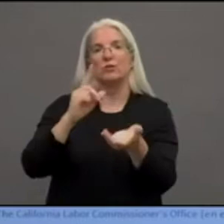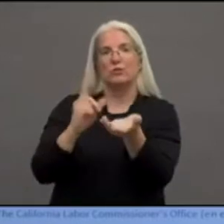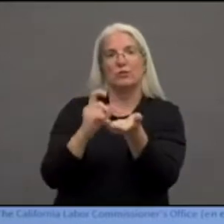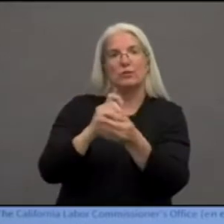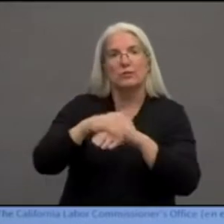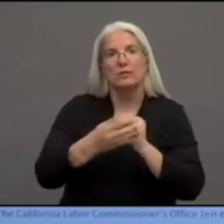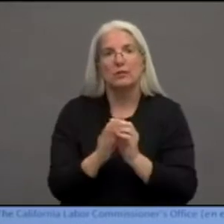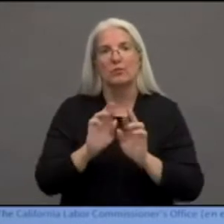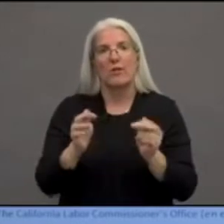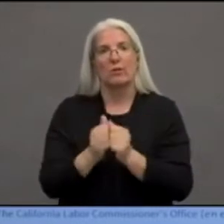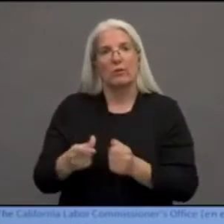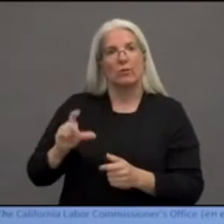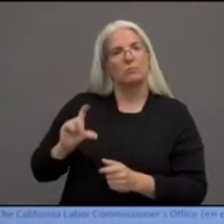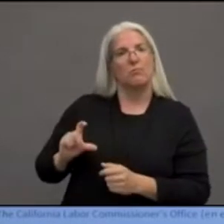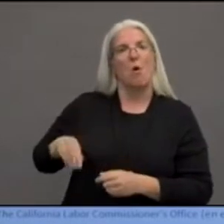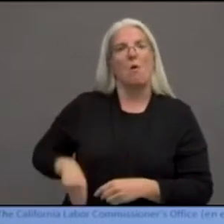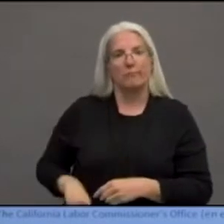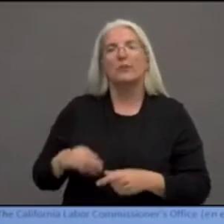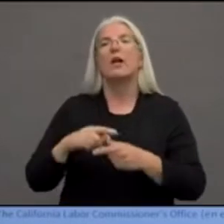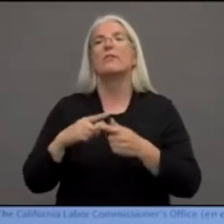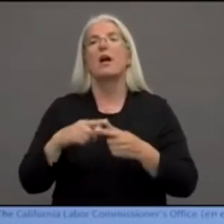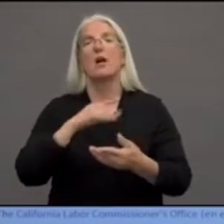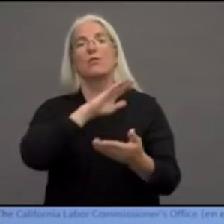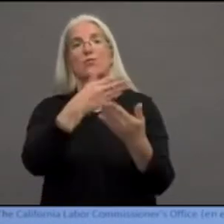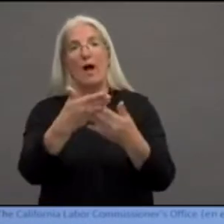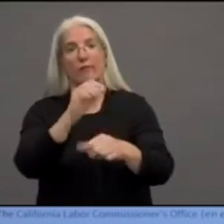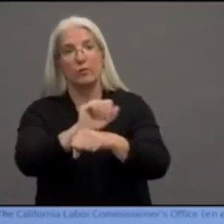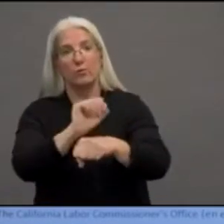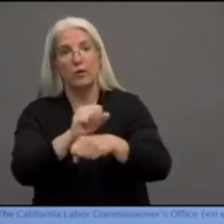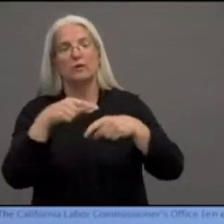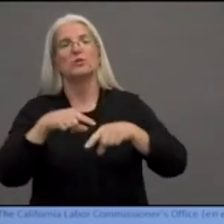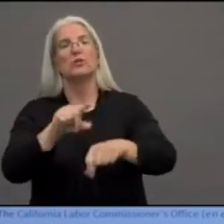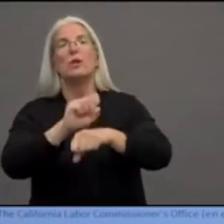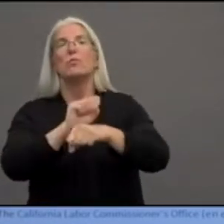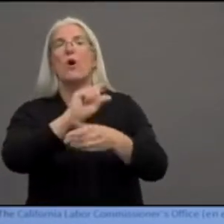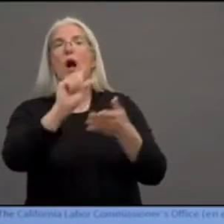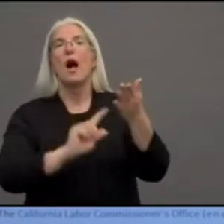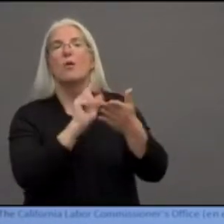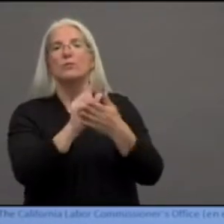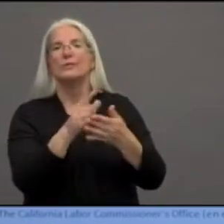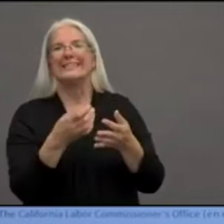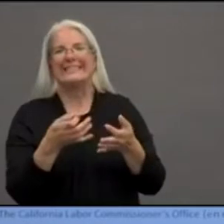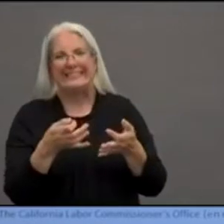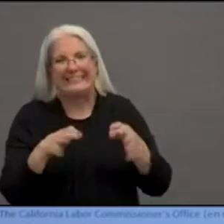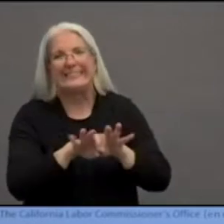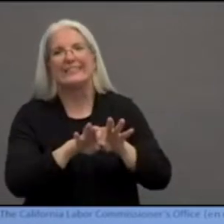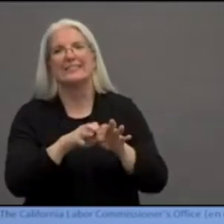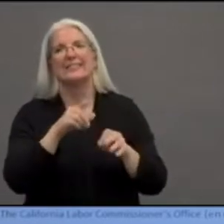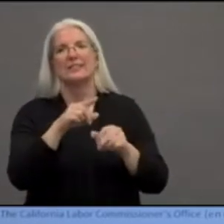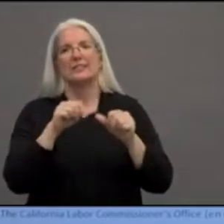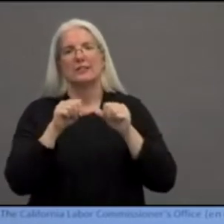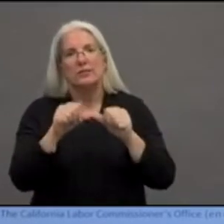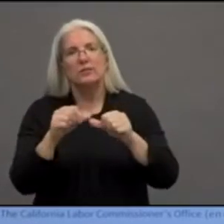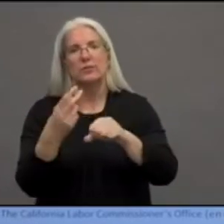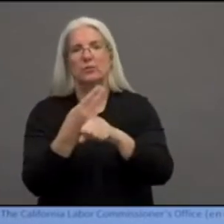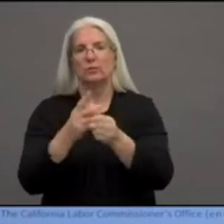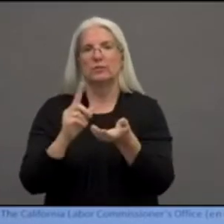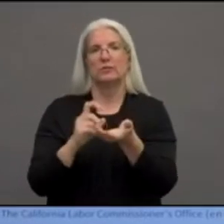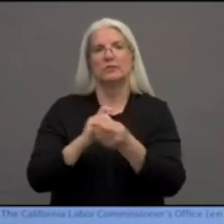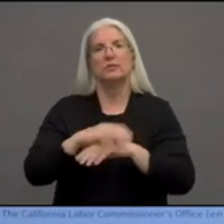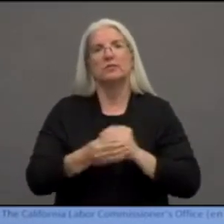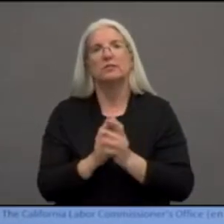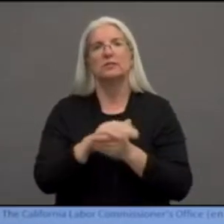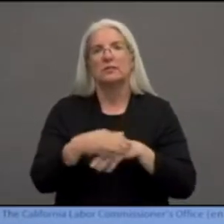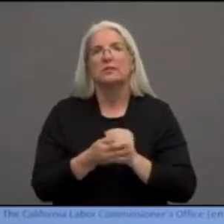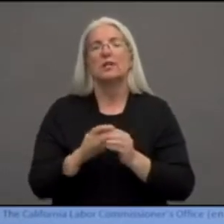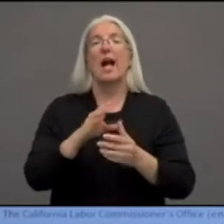arrive to work and while you're working during your shift, during your work hours, it's really important to have the consistent hand hygiene. Wash your hands as soon